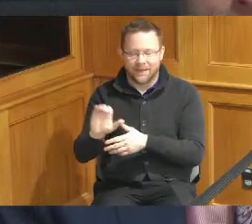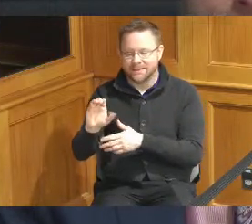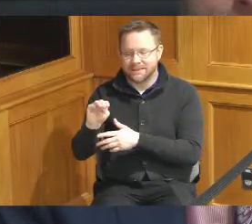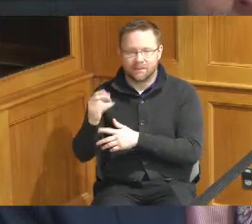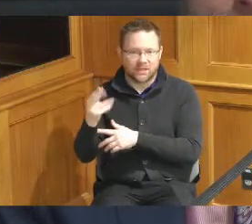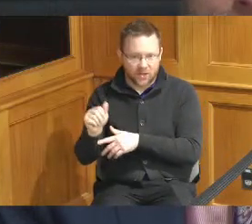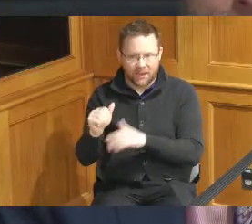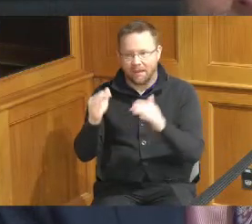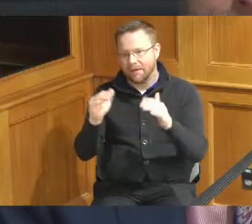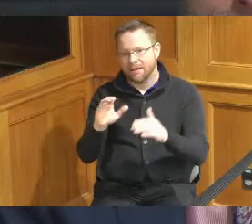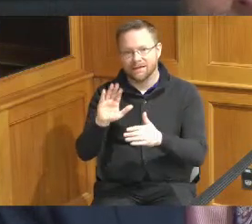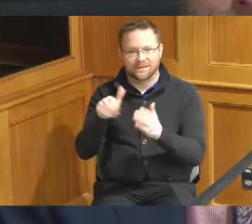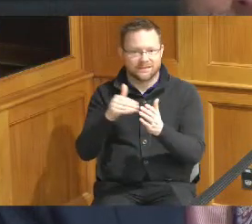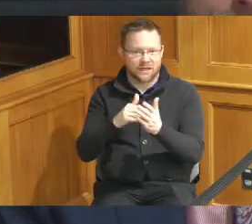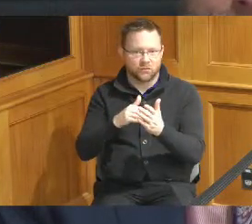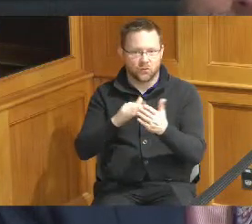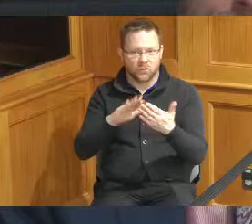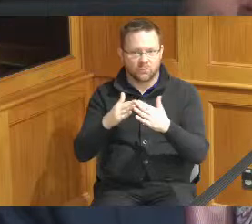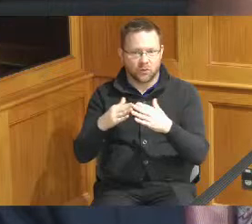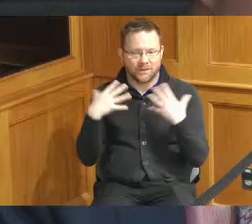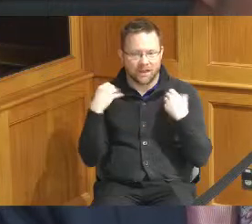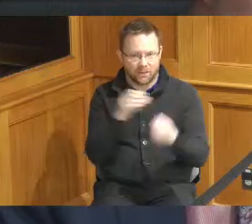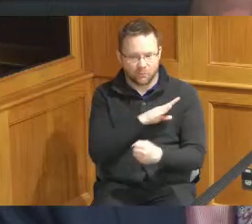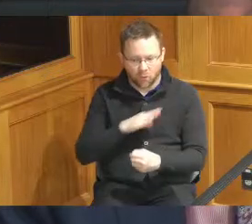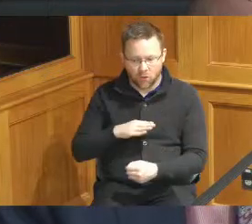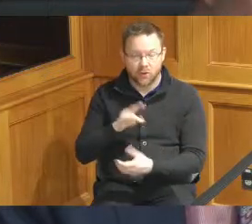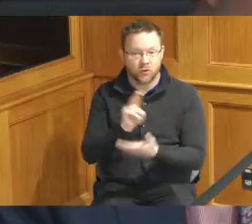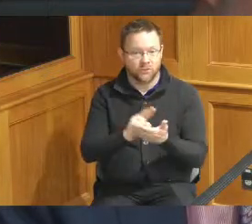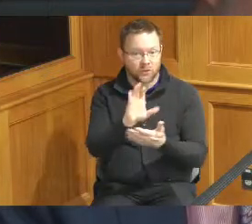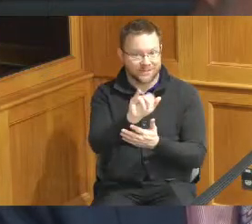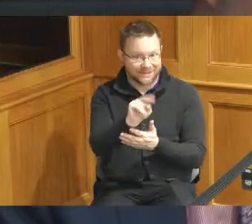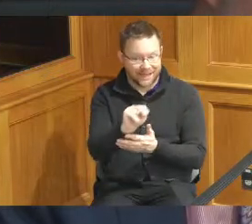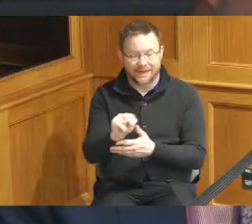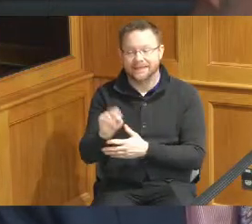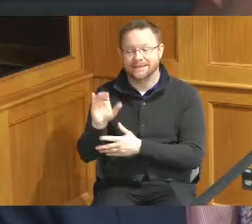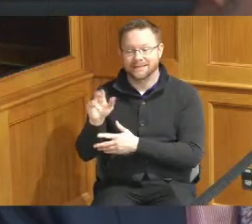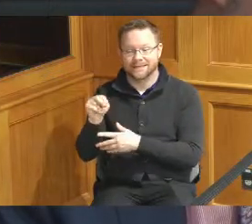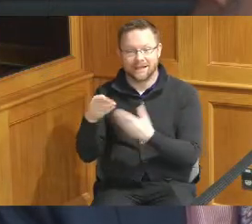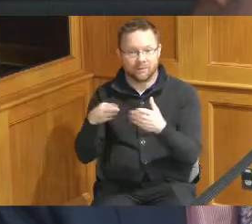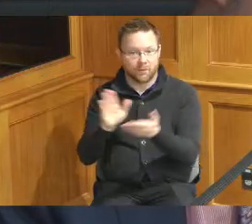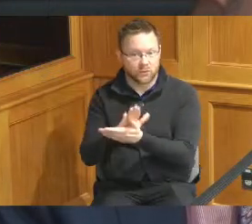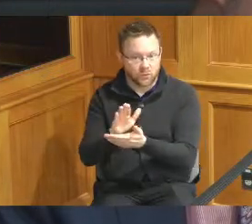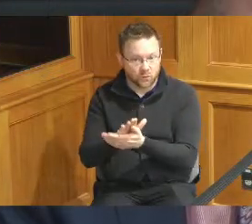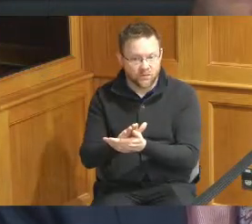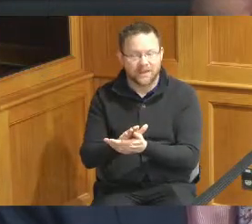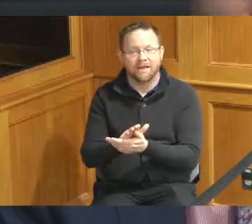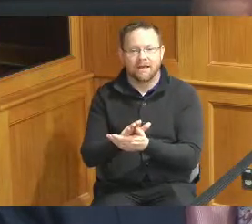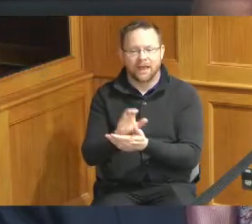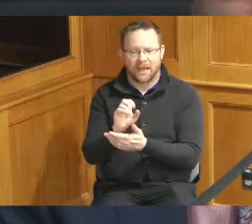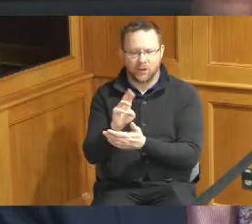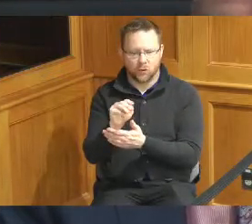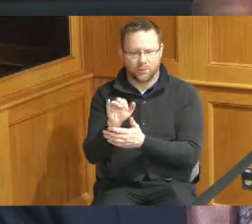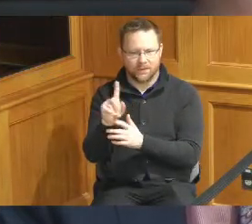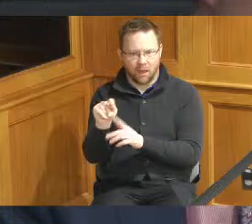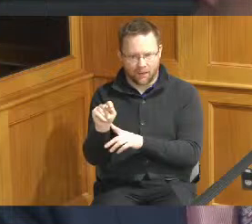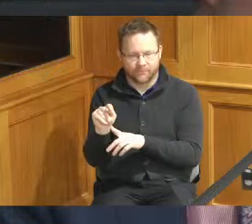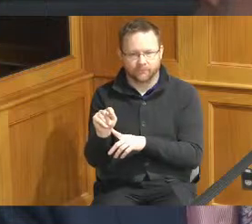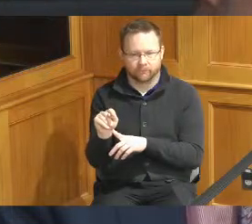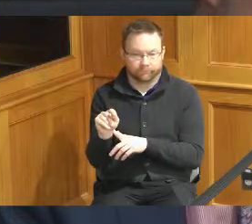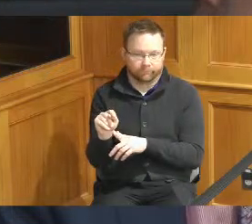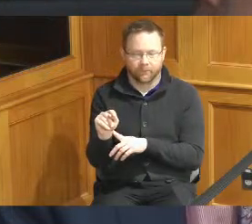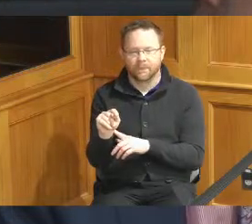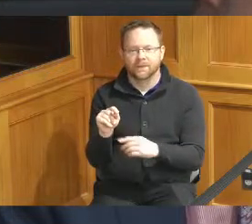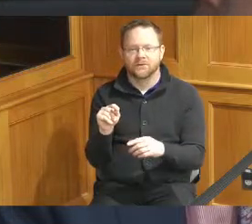CMHA, Central Community Health Board, UC, Cincinnati Public Schools, and UMADOP. Whereas Leah served